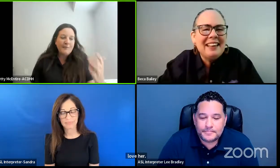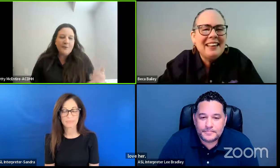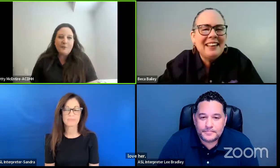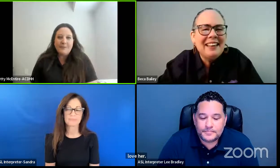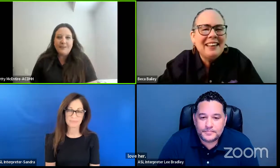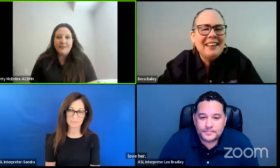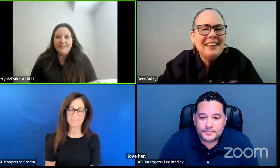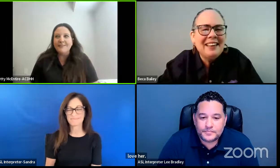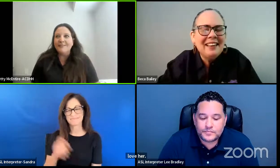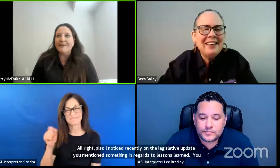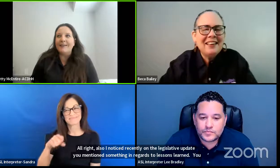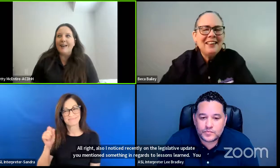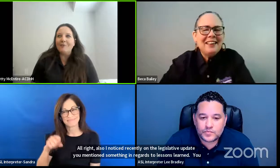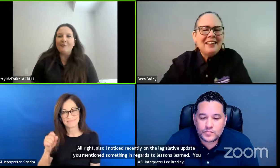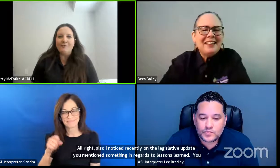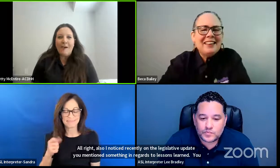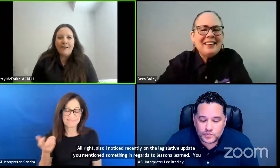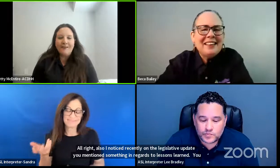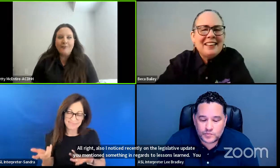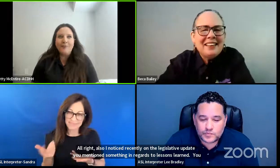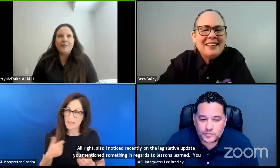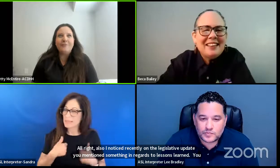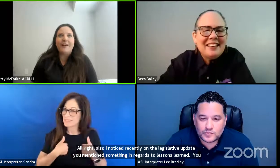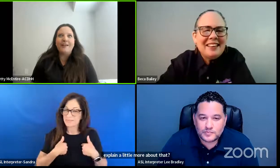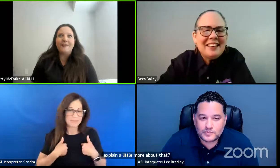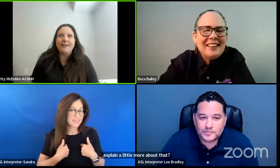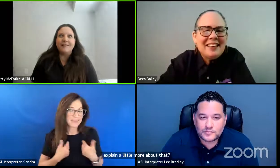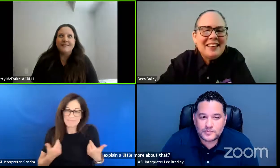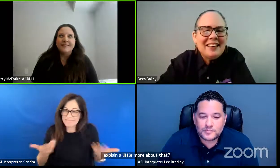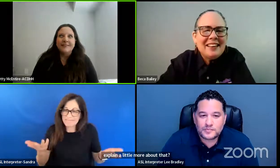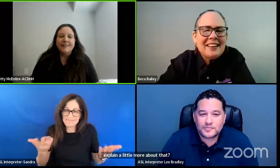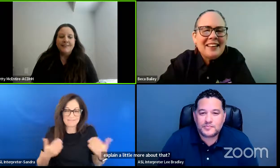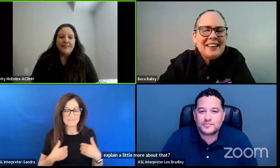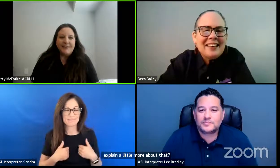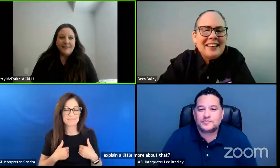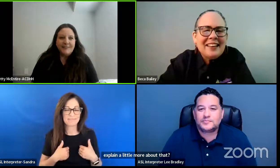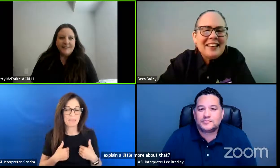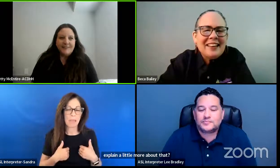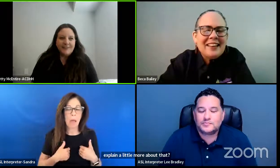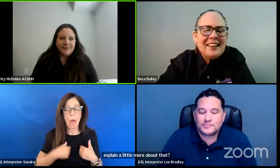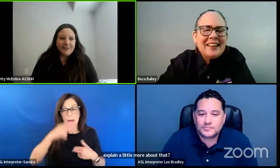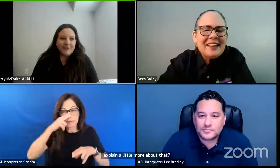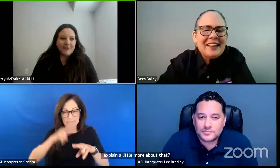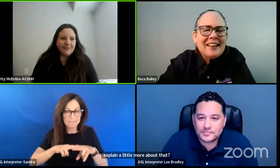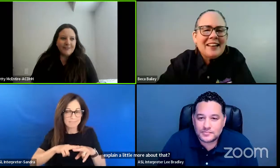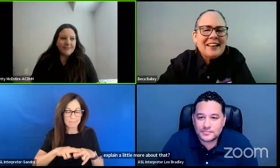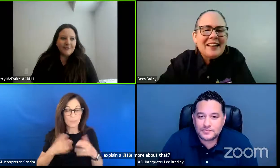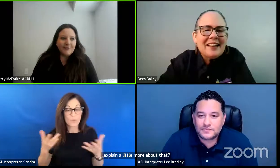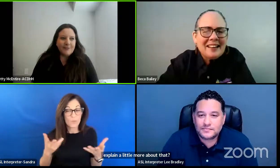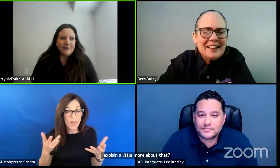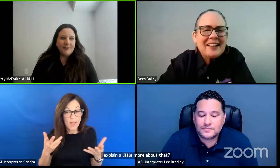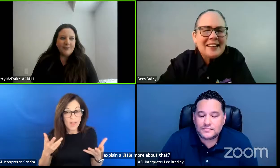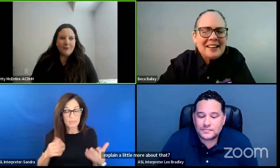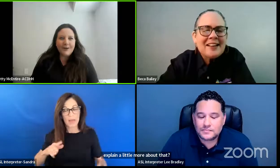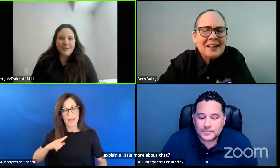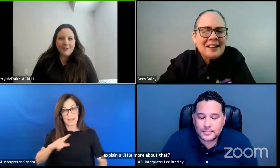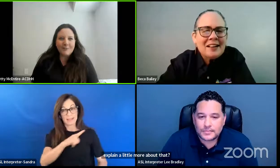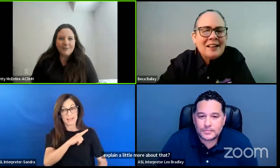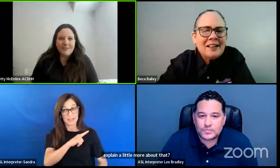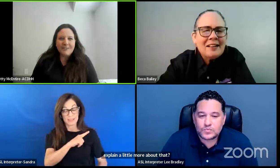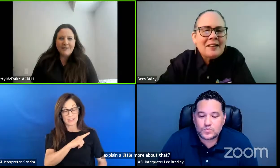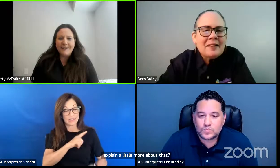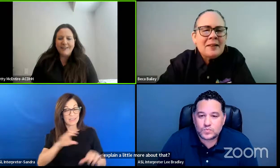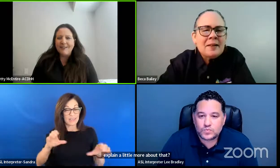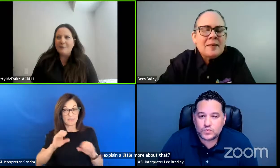that was, me having fun with the fact that the legislature didn't do any floor